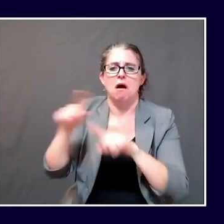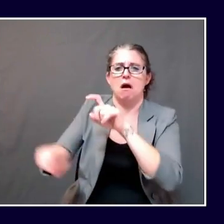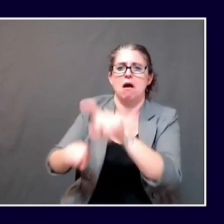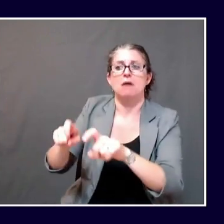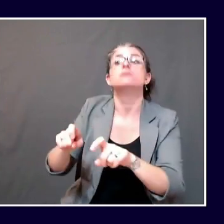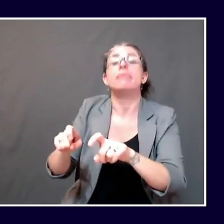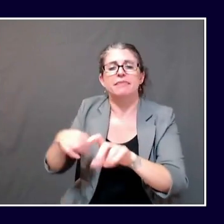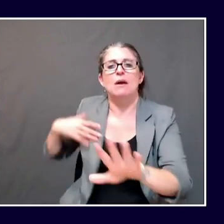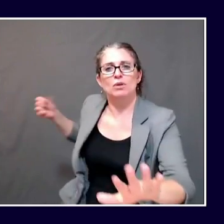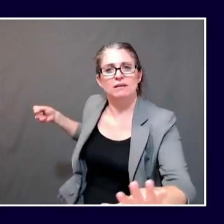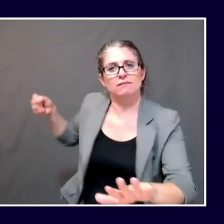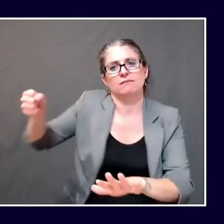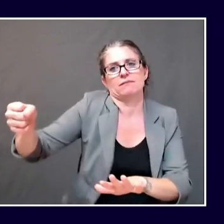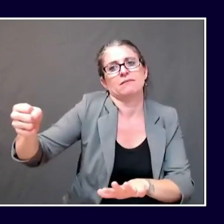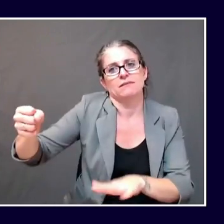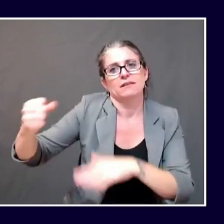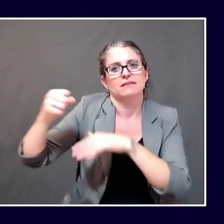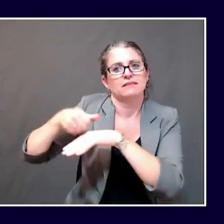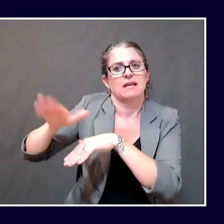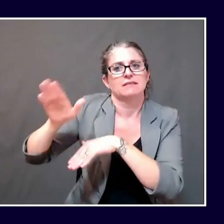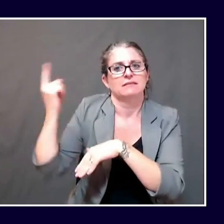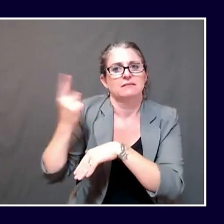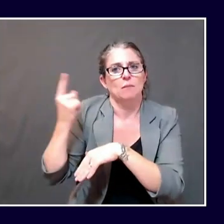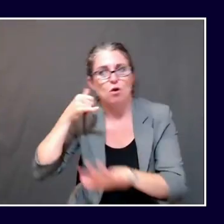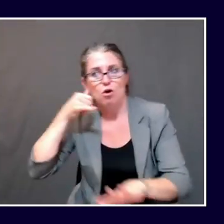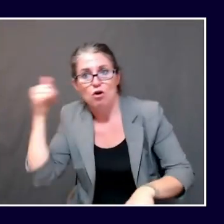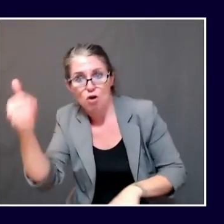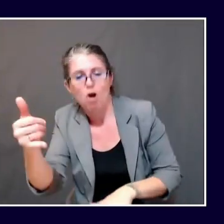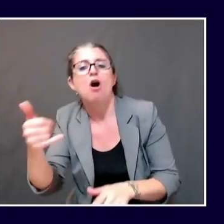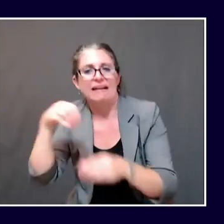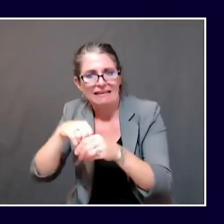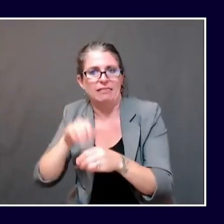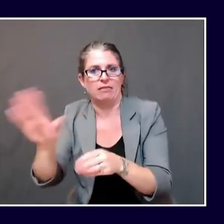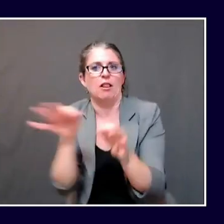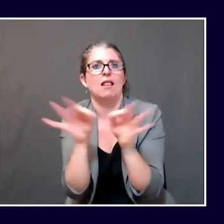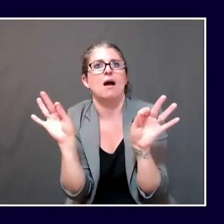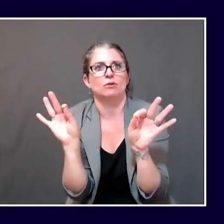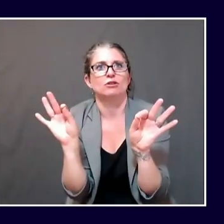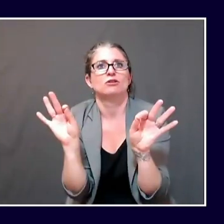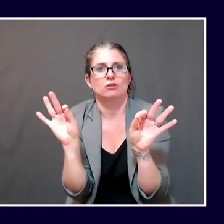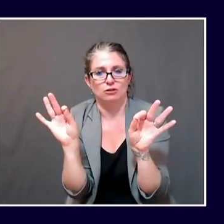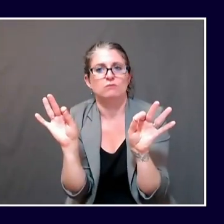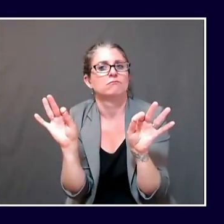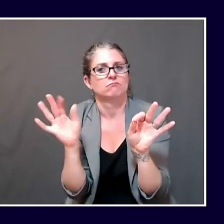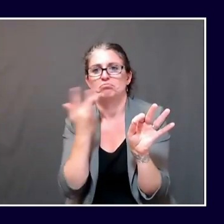choice. We also are working to provide social supports, because we do know